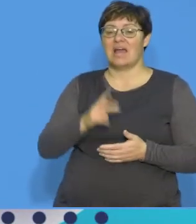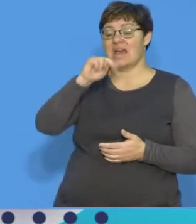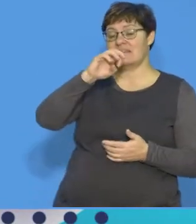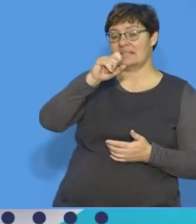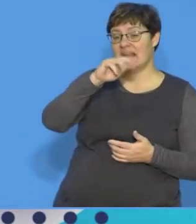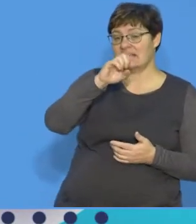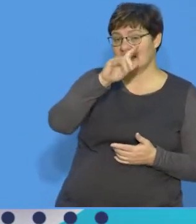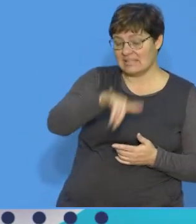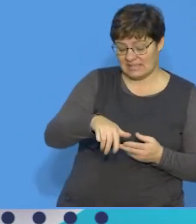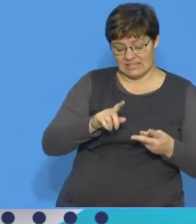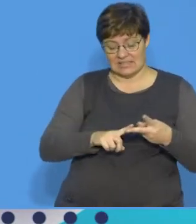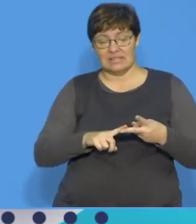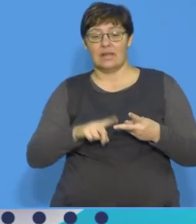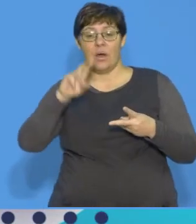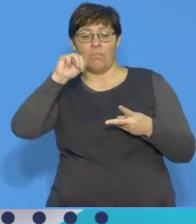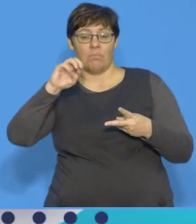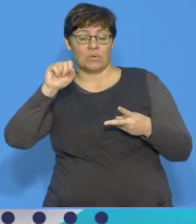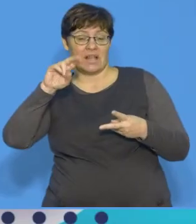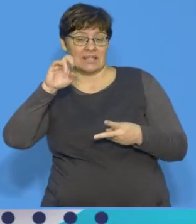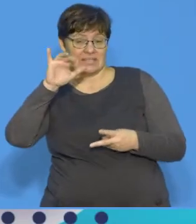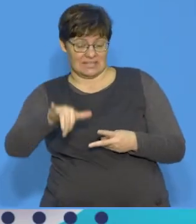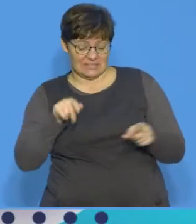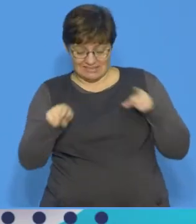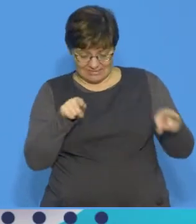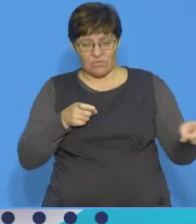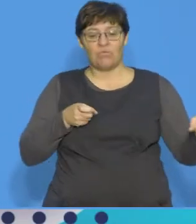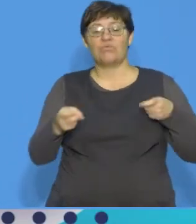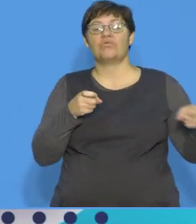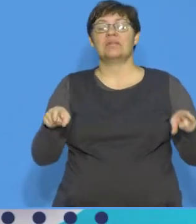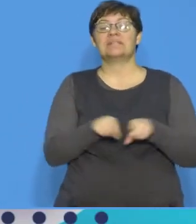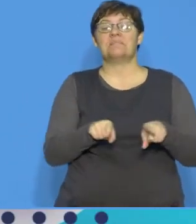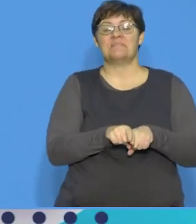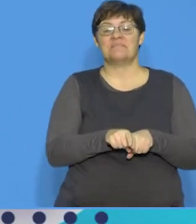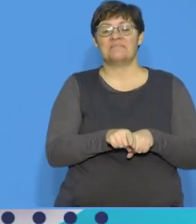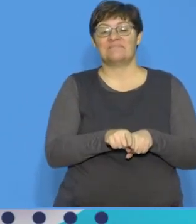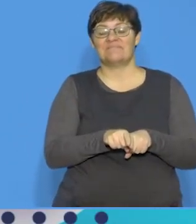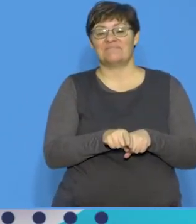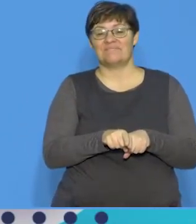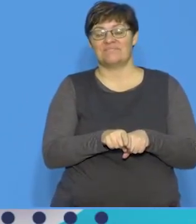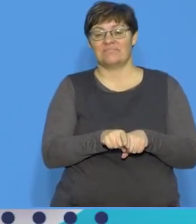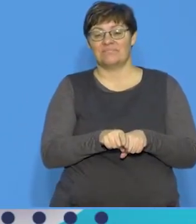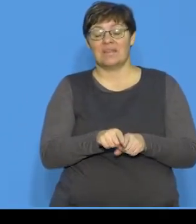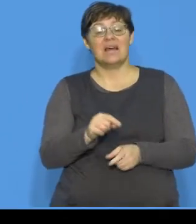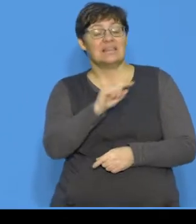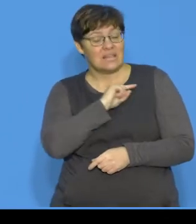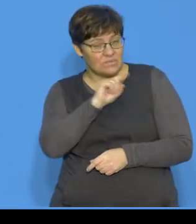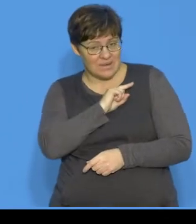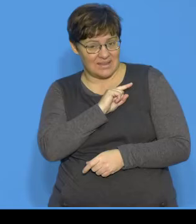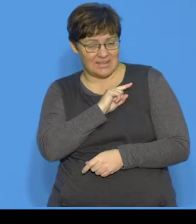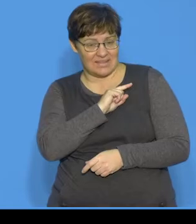and mortality. And therefore, we've got to the point where we control